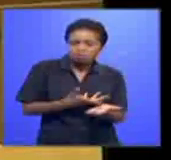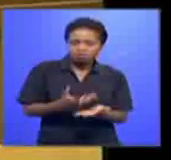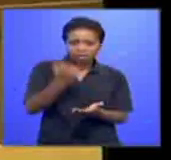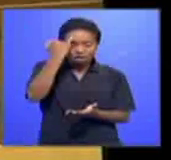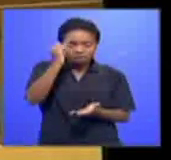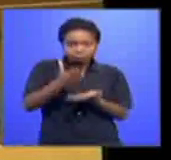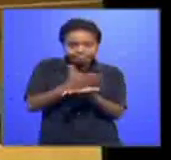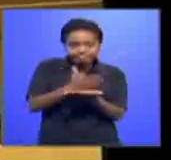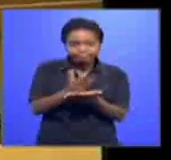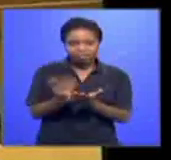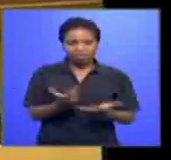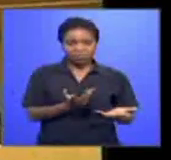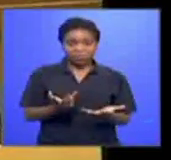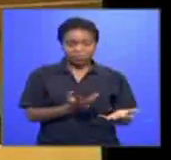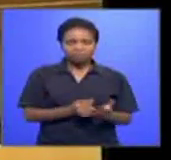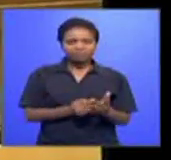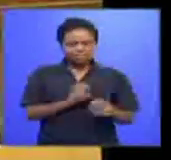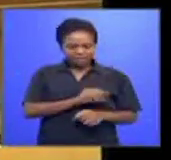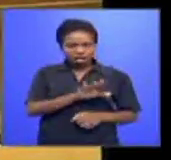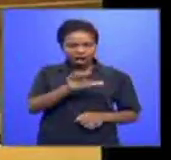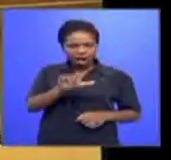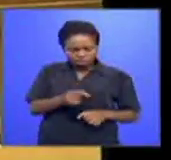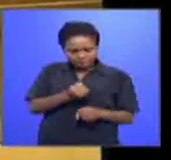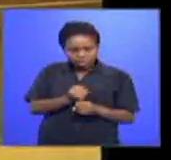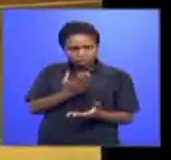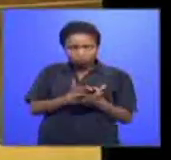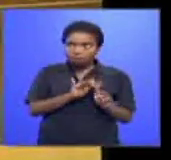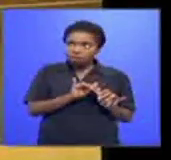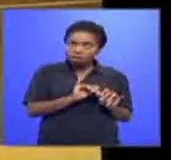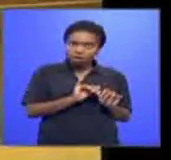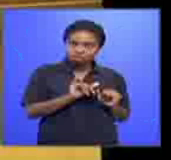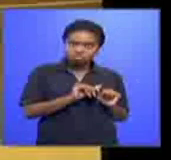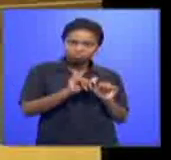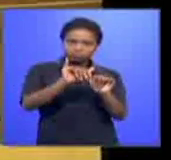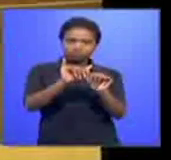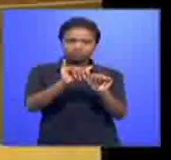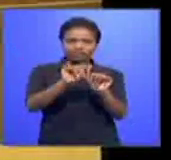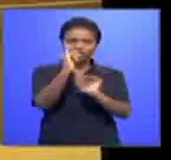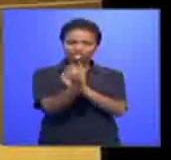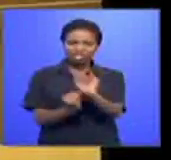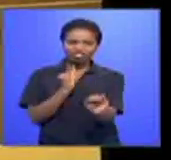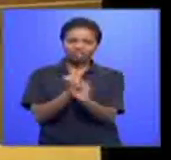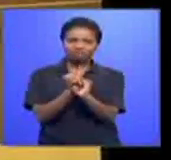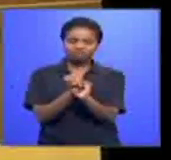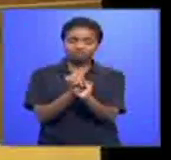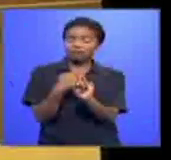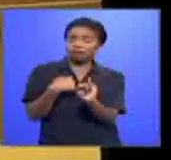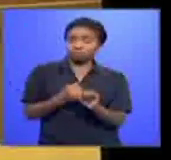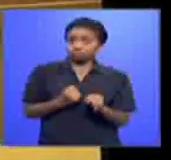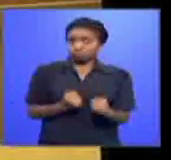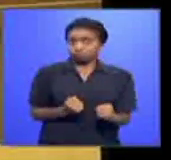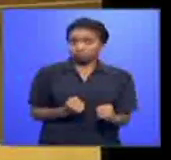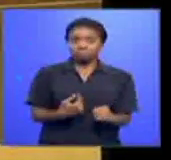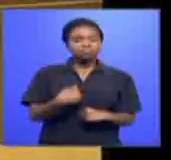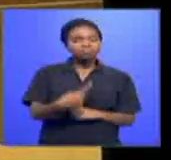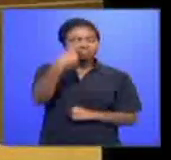South Africa's internationalism has a strong element of solidarity to it. We